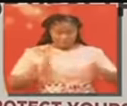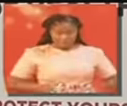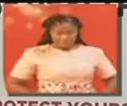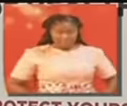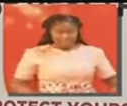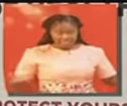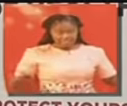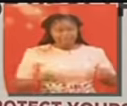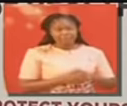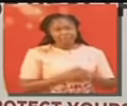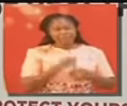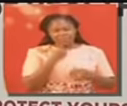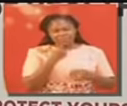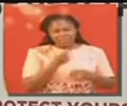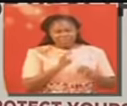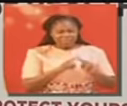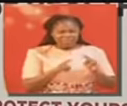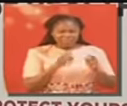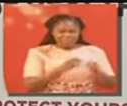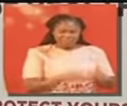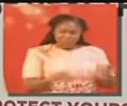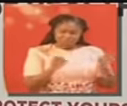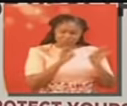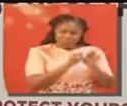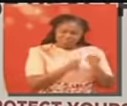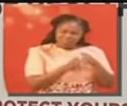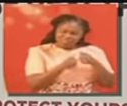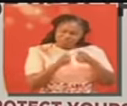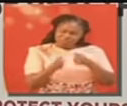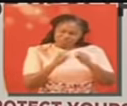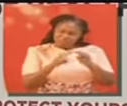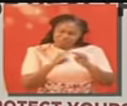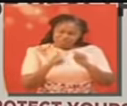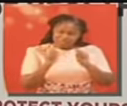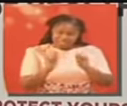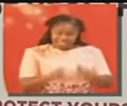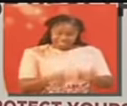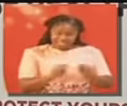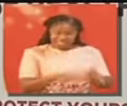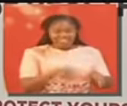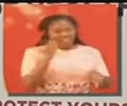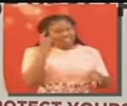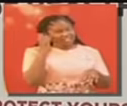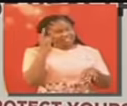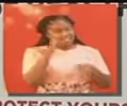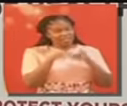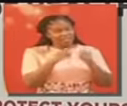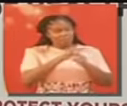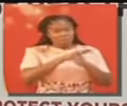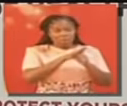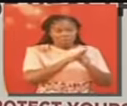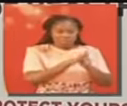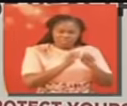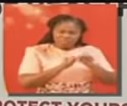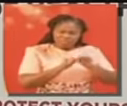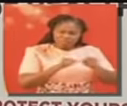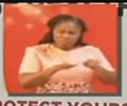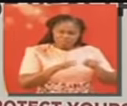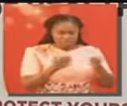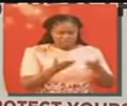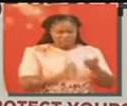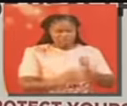in the evolution of the epidemic. So I'm hoping that that's a little clearer. We'll be happy to clarify further during the question and answer